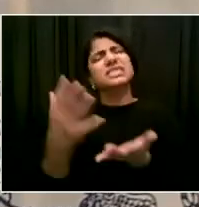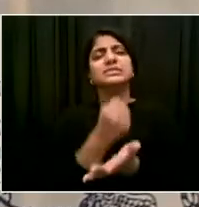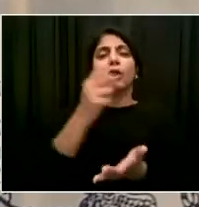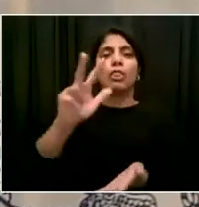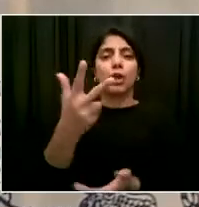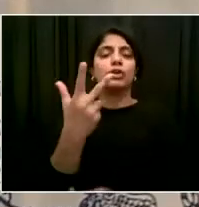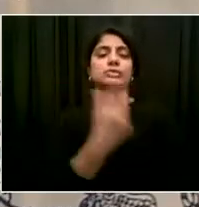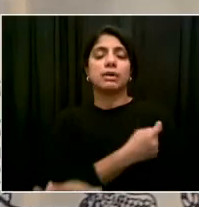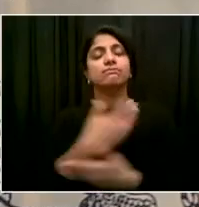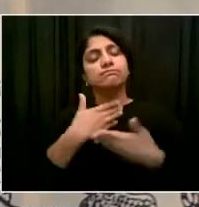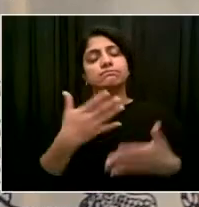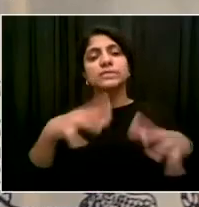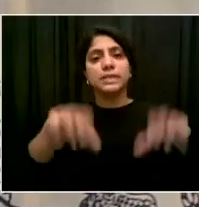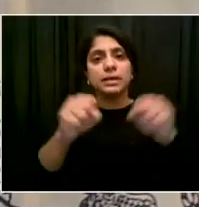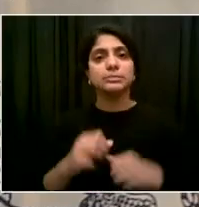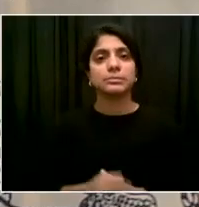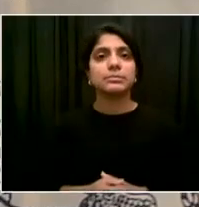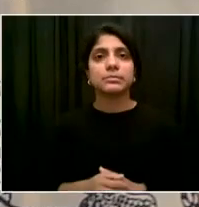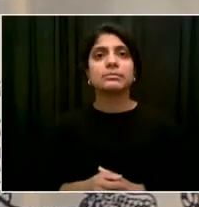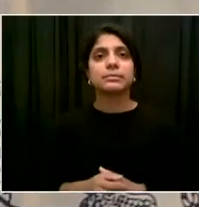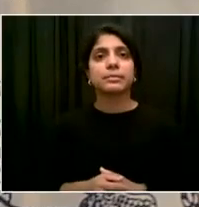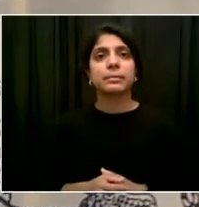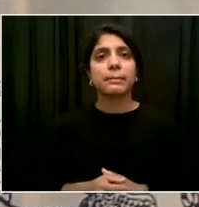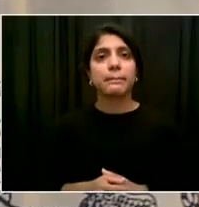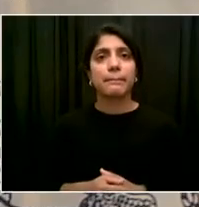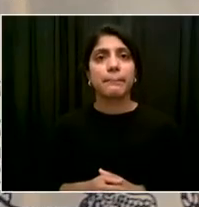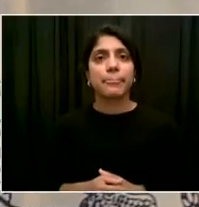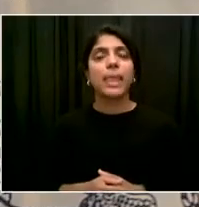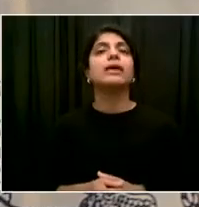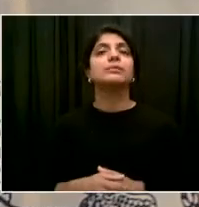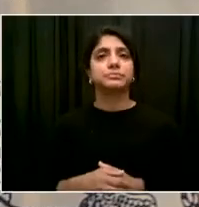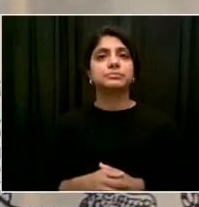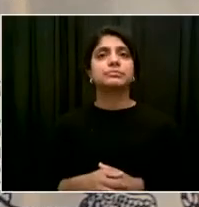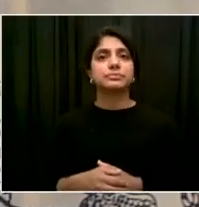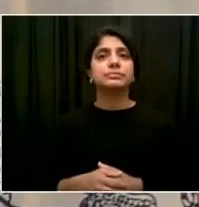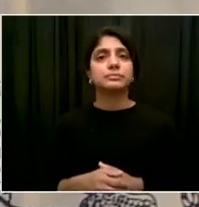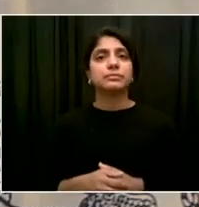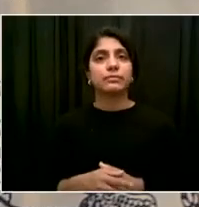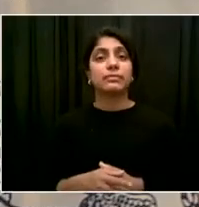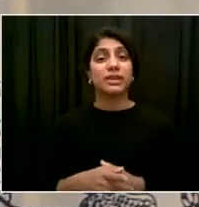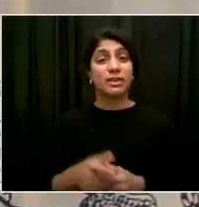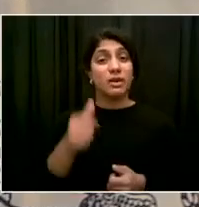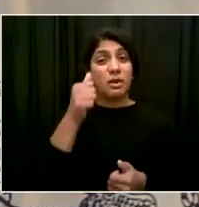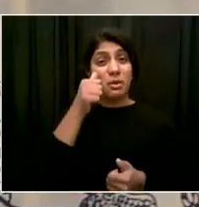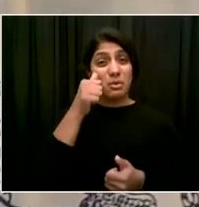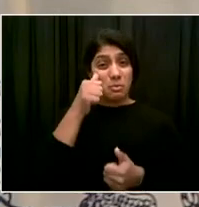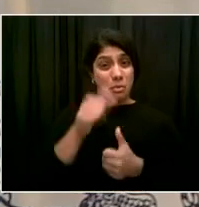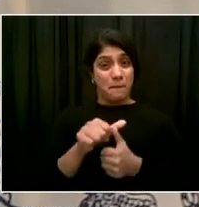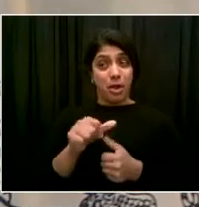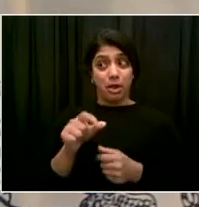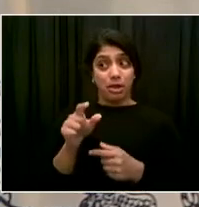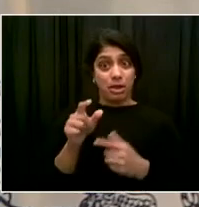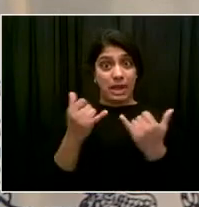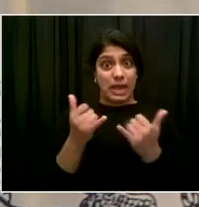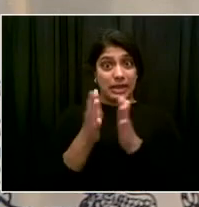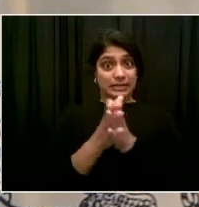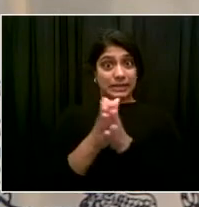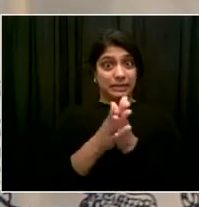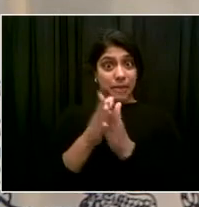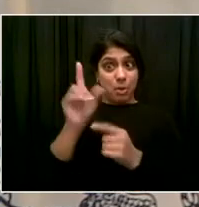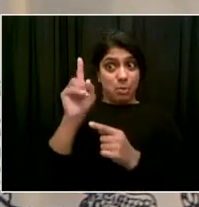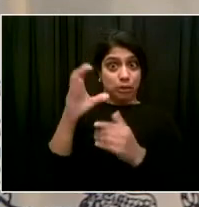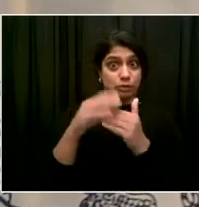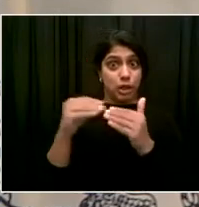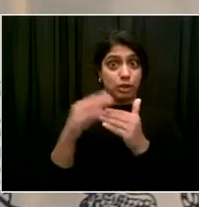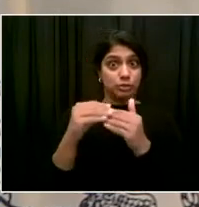remember, to get that incentive, you can go to any of the city-run vaccination sites. And again,